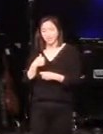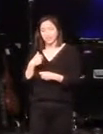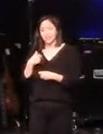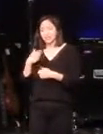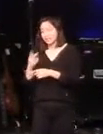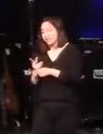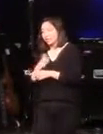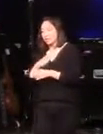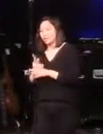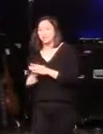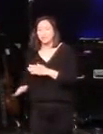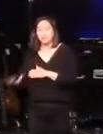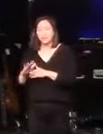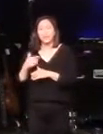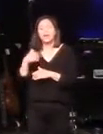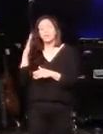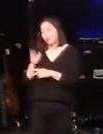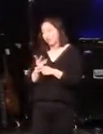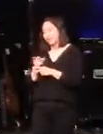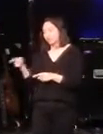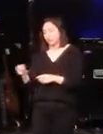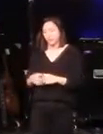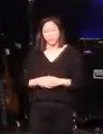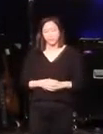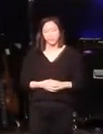And I got story after story after story.